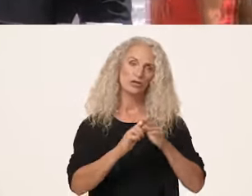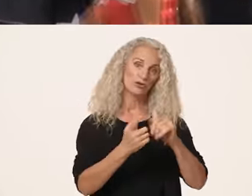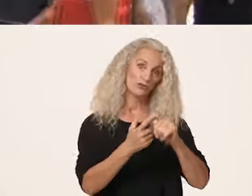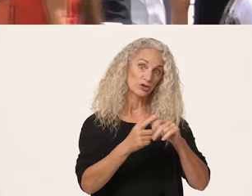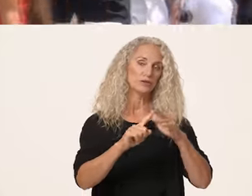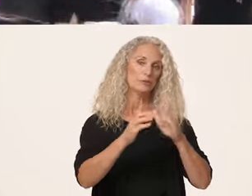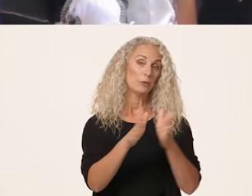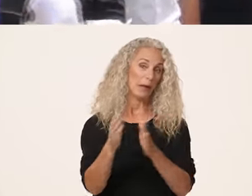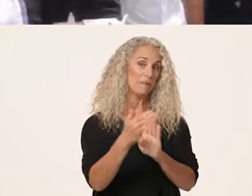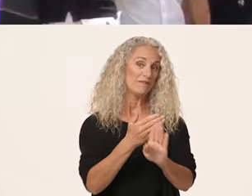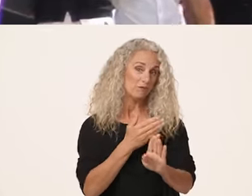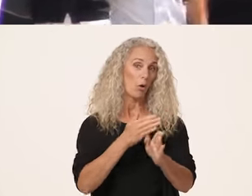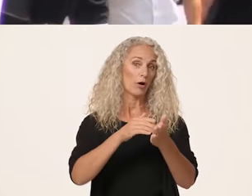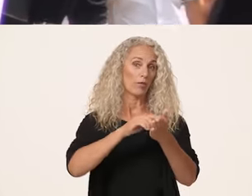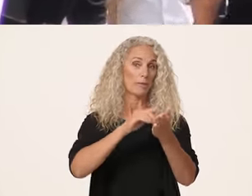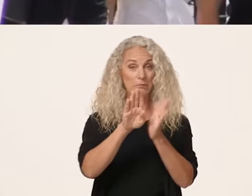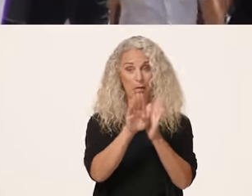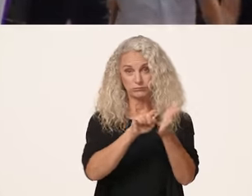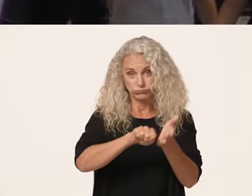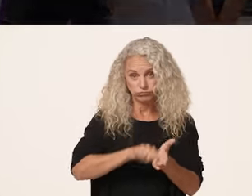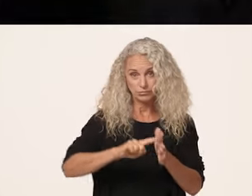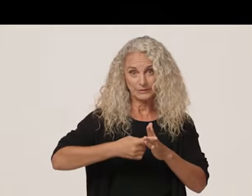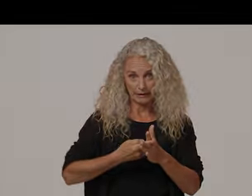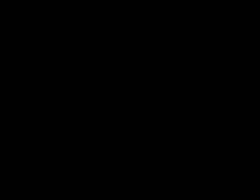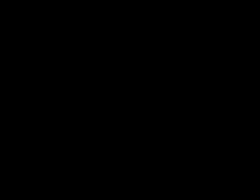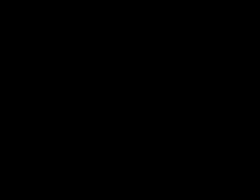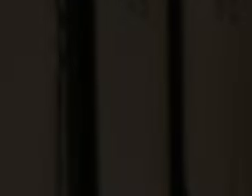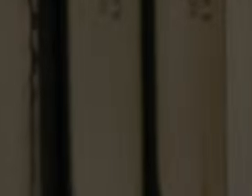It starts with being prepared before the check begins.